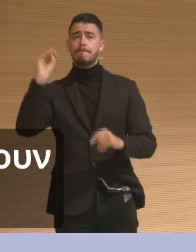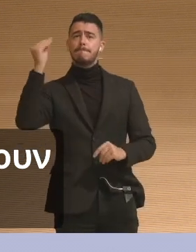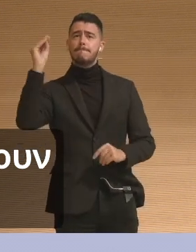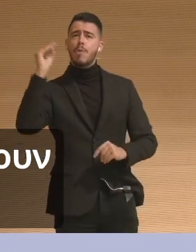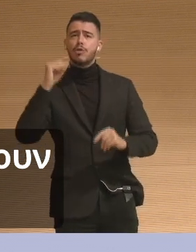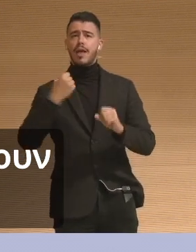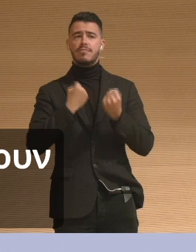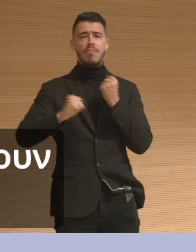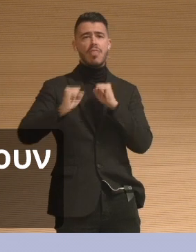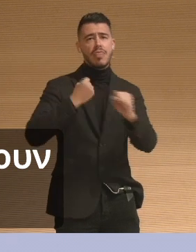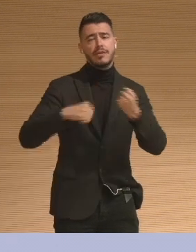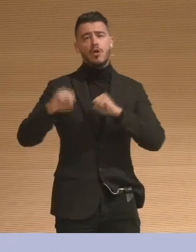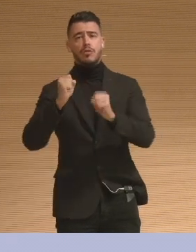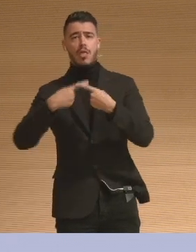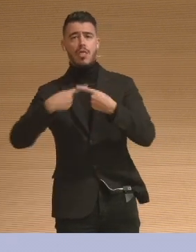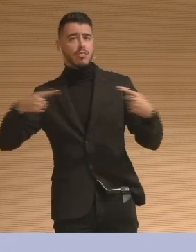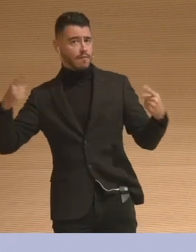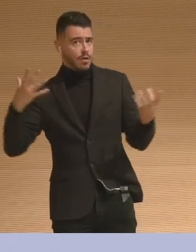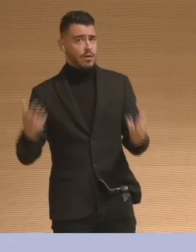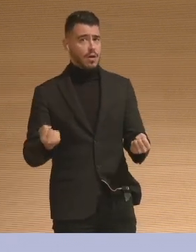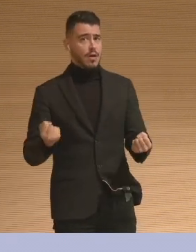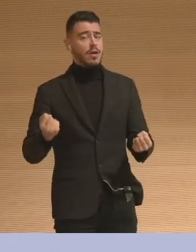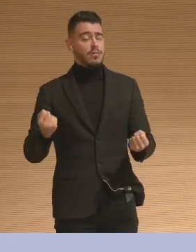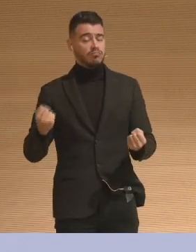incidence or trajectory to be felt.